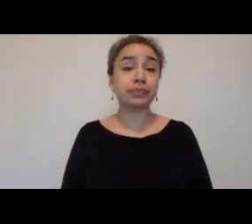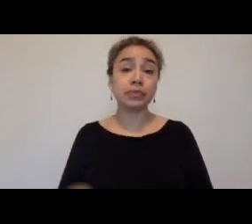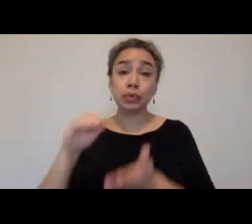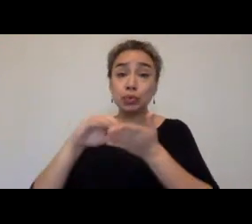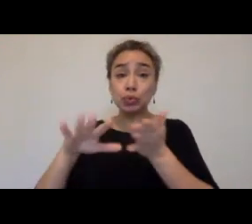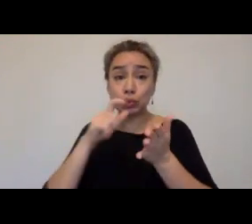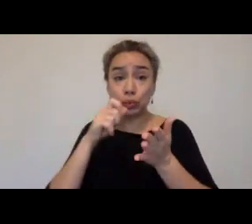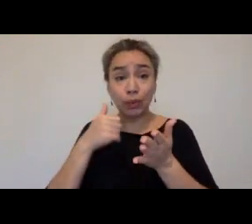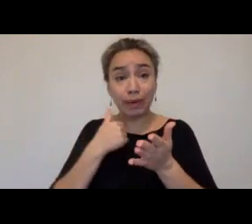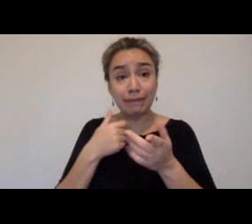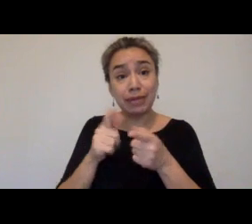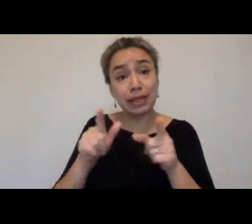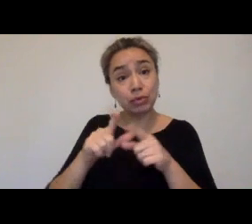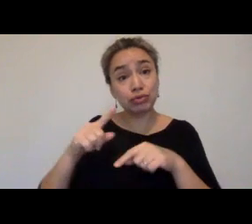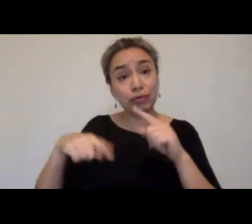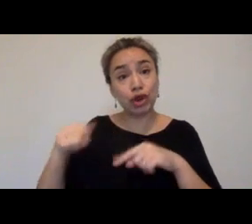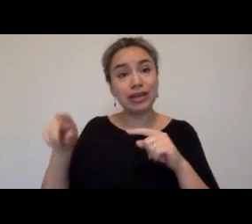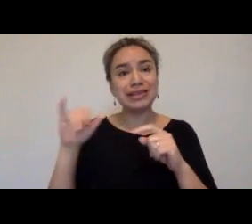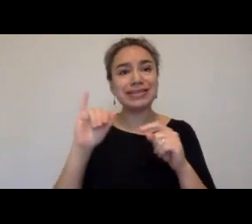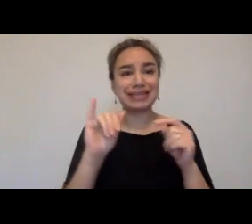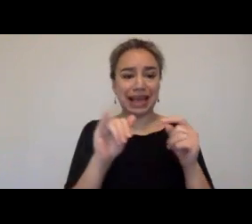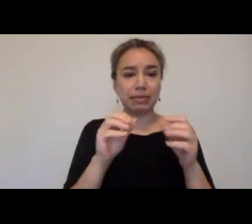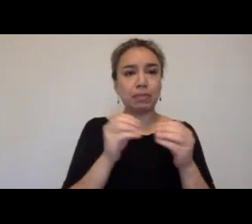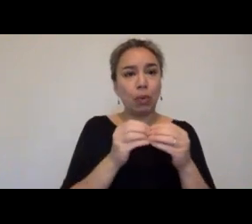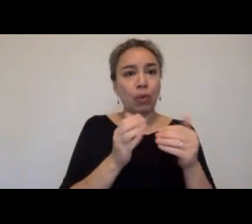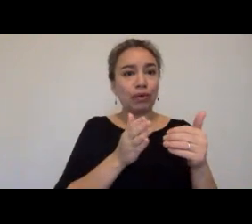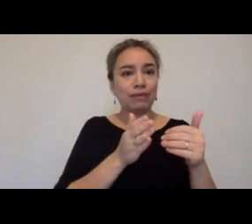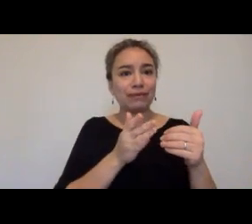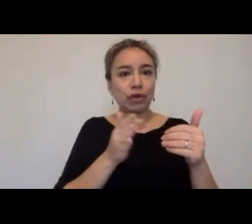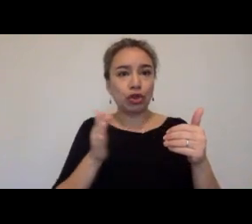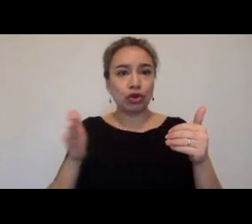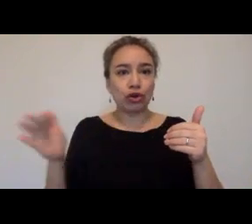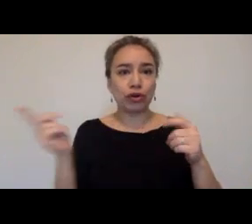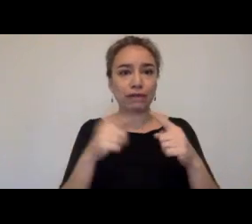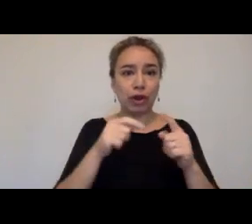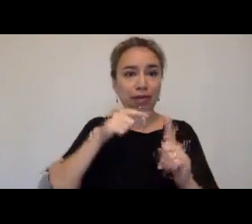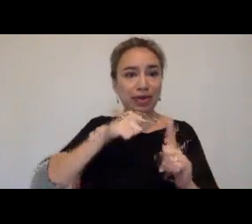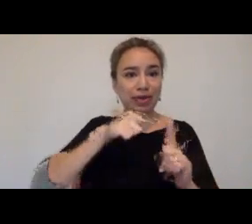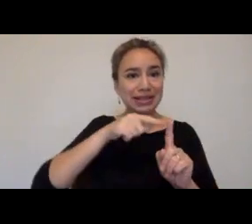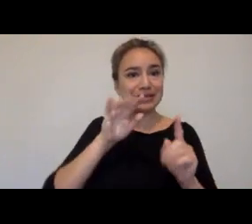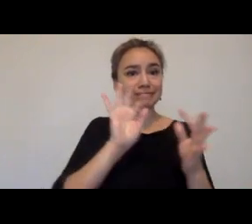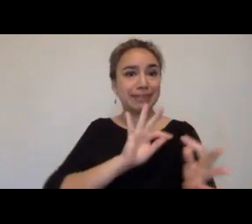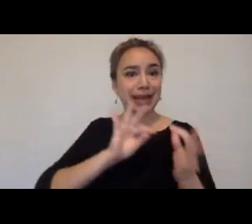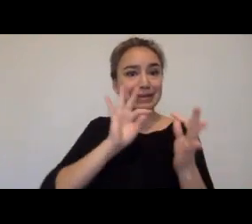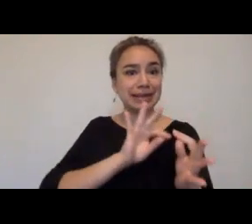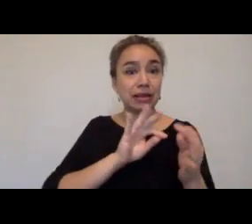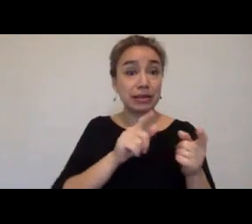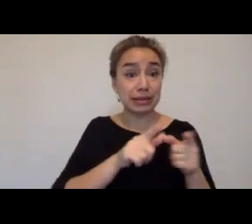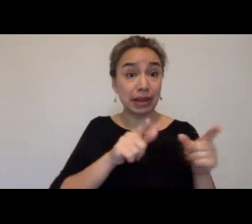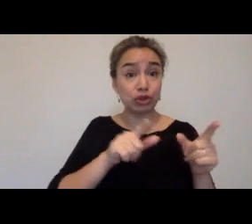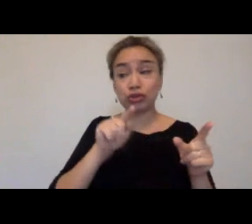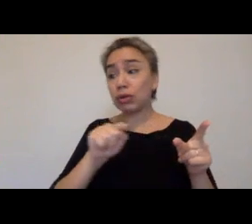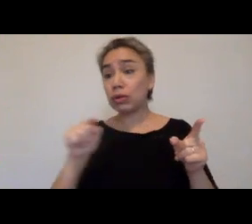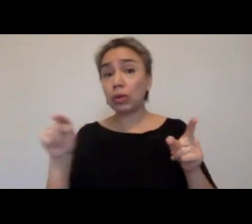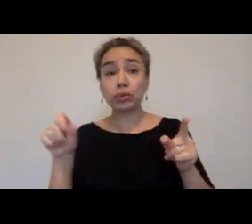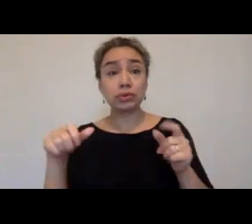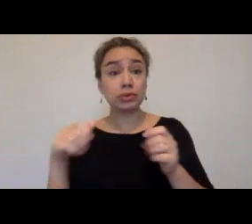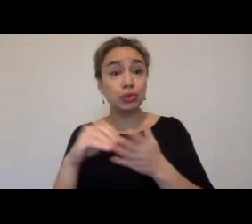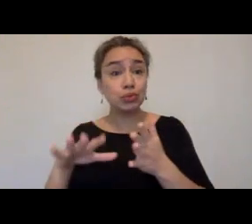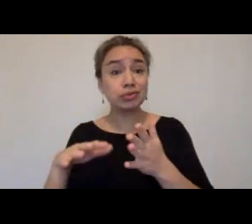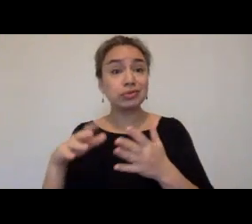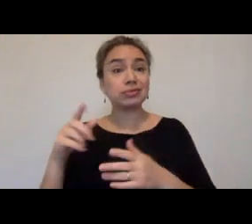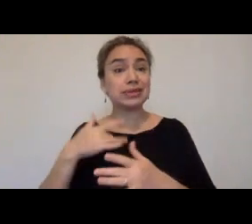that are farther from this idealized language tend to come from populations that are already